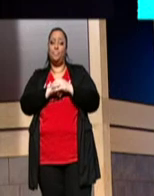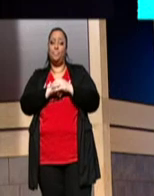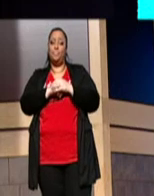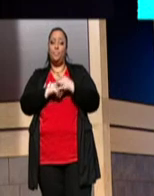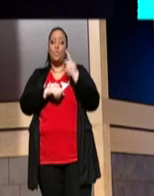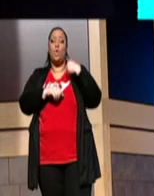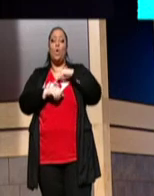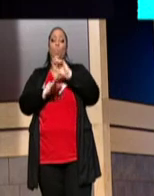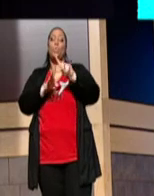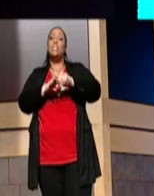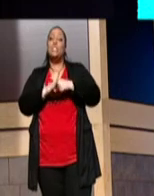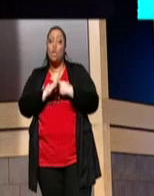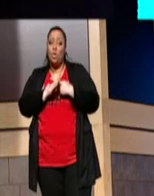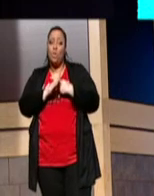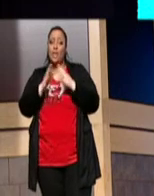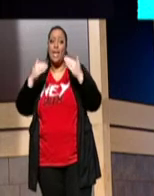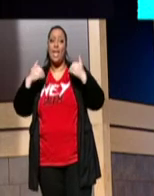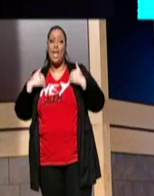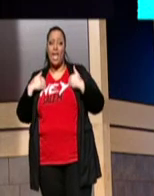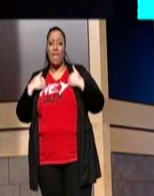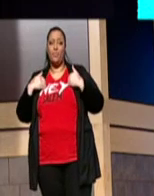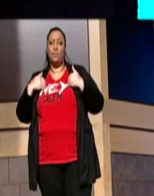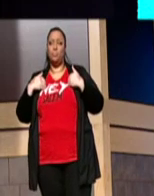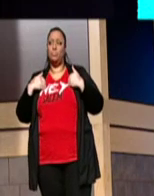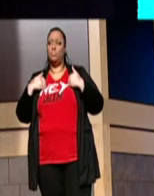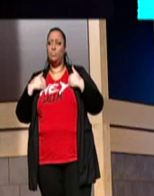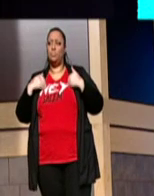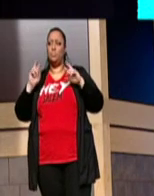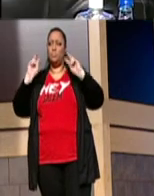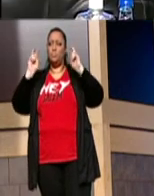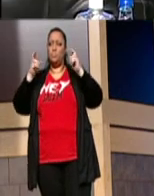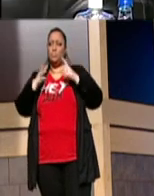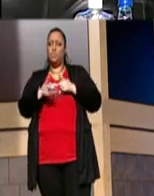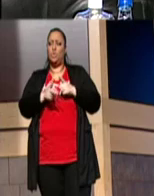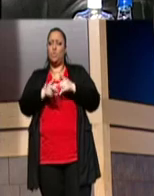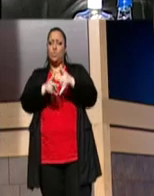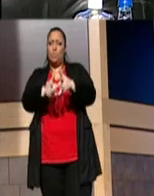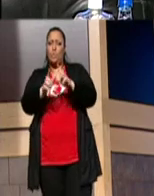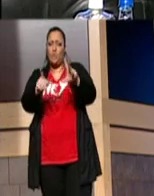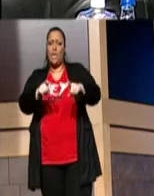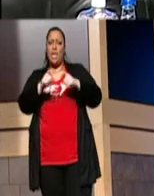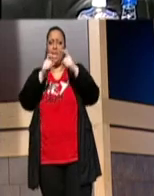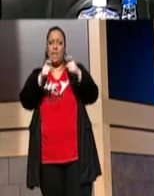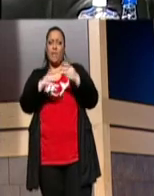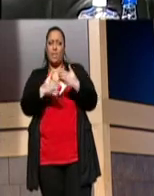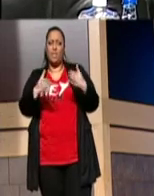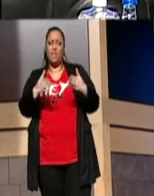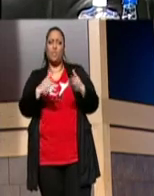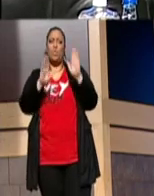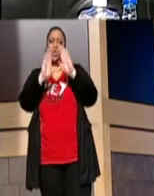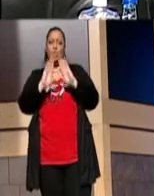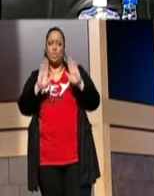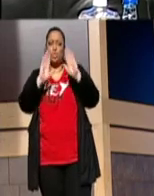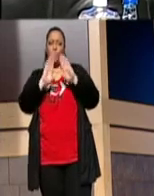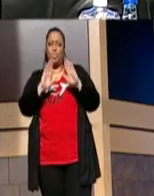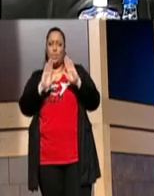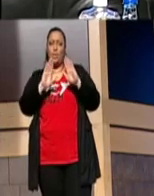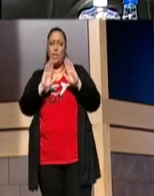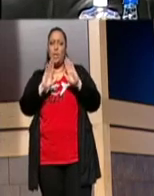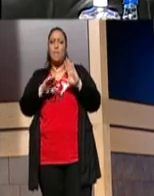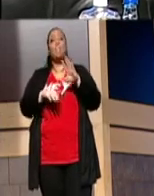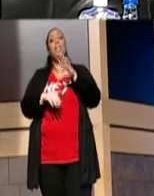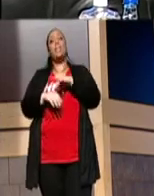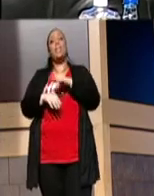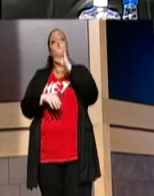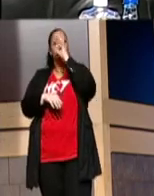We started having a drive-through of giving elements of communion so that on Sunday they would take communion